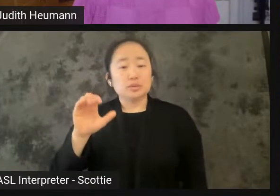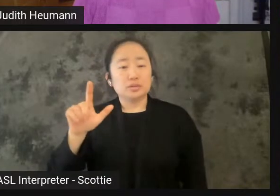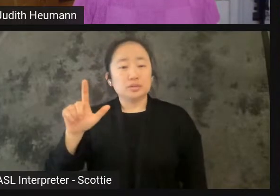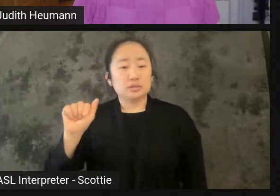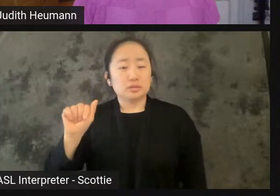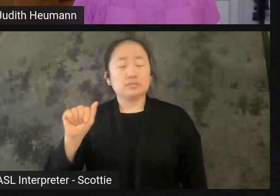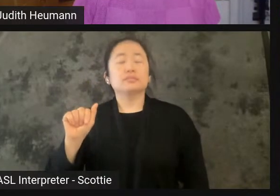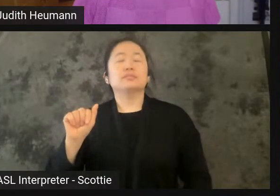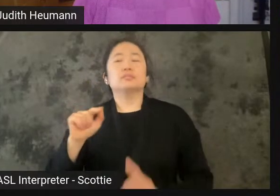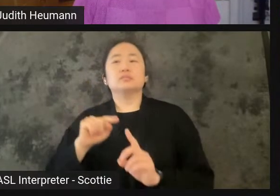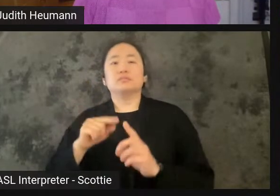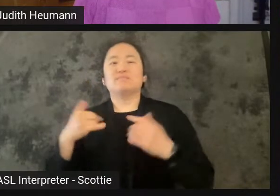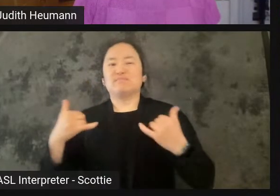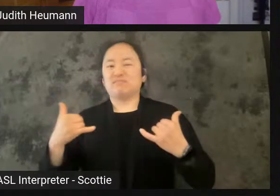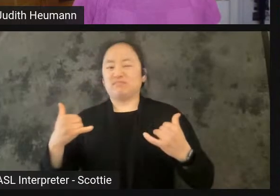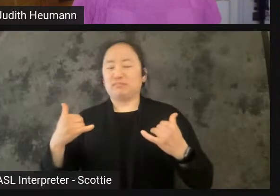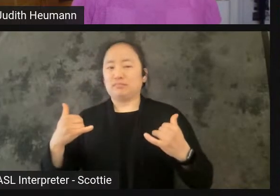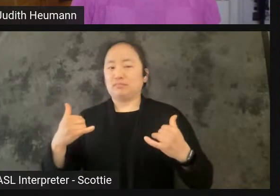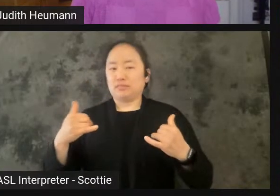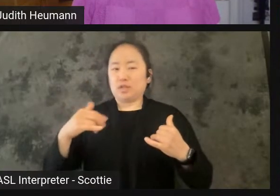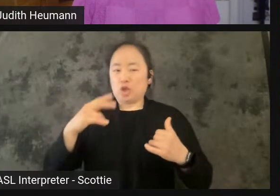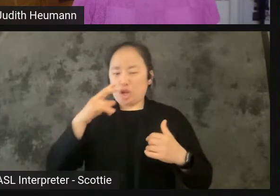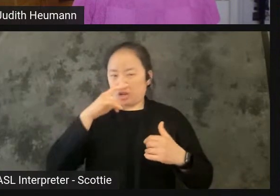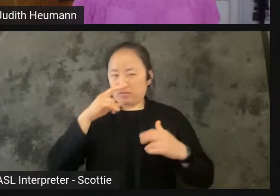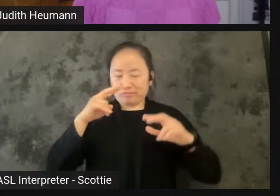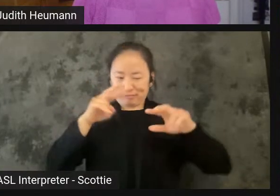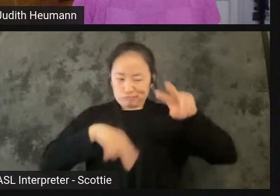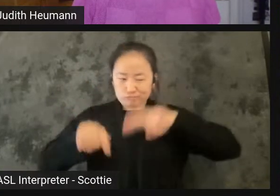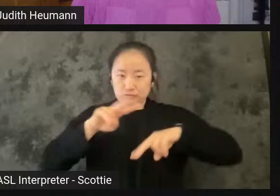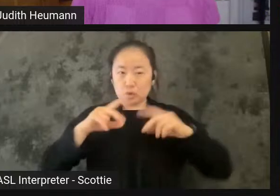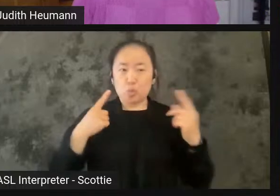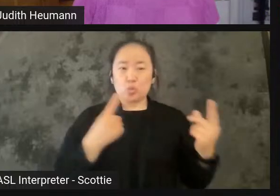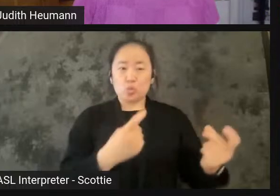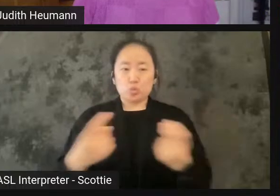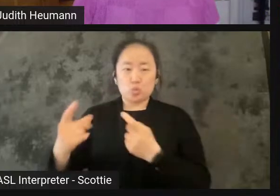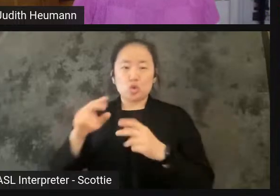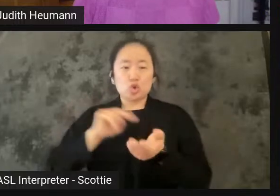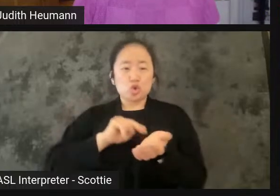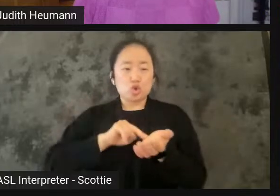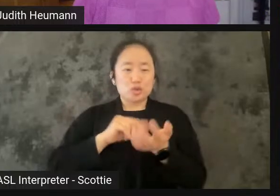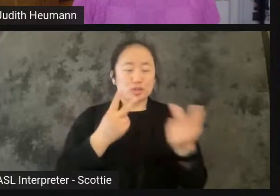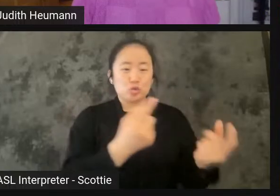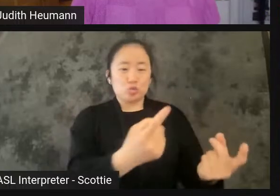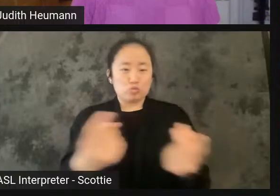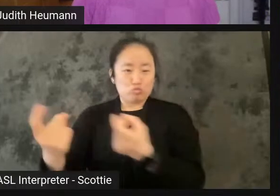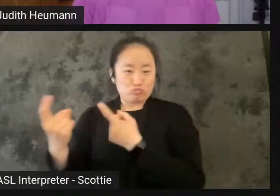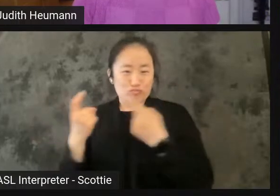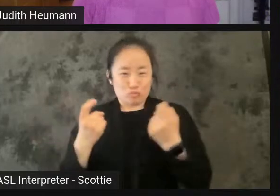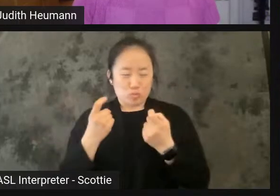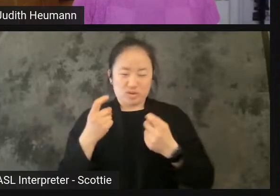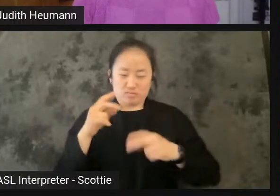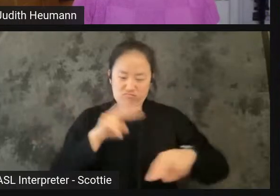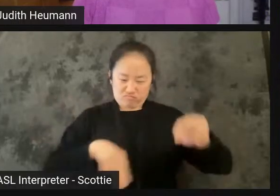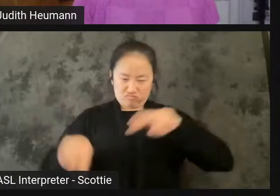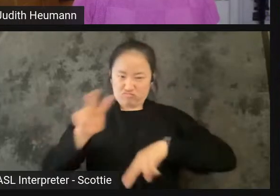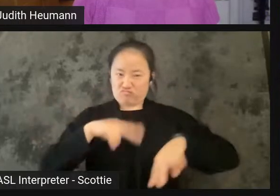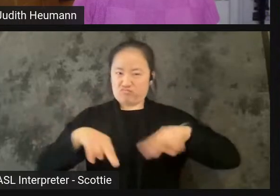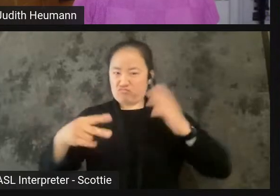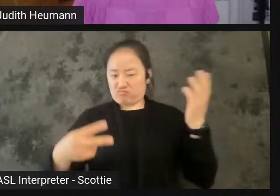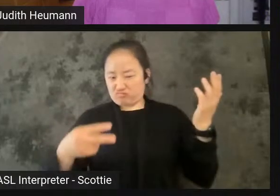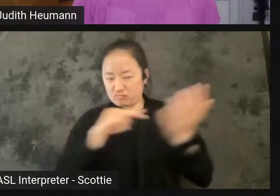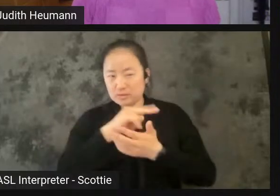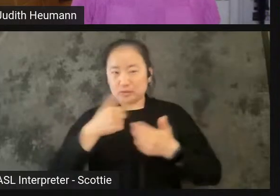a complete review of their recruitment for nurses into the nursing school, looking at the biases